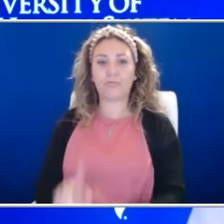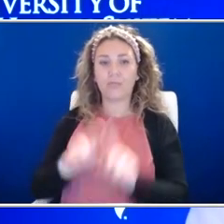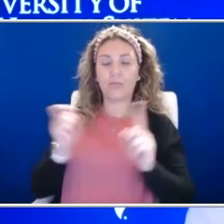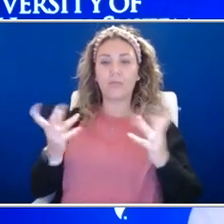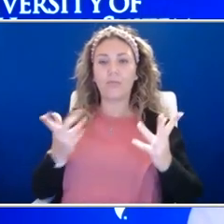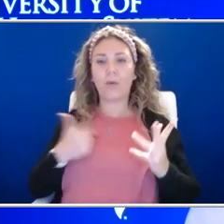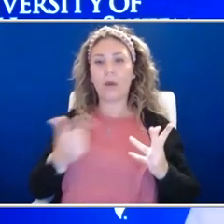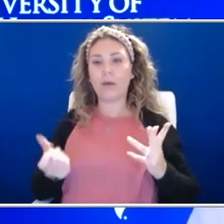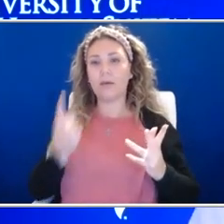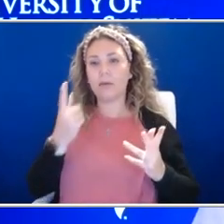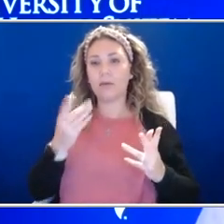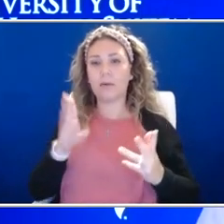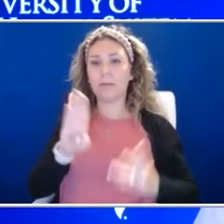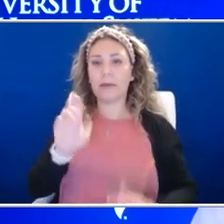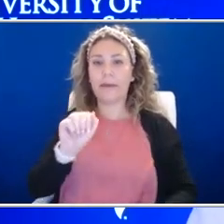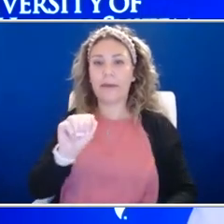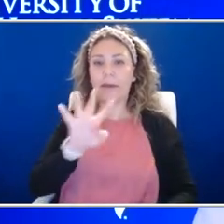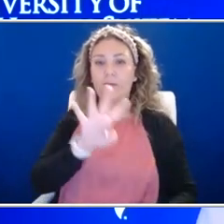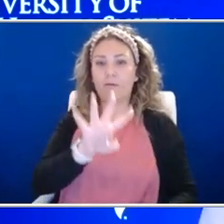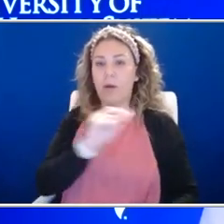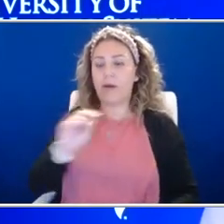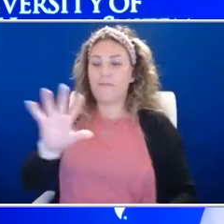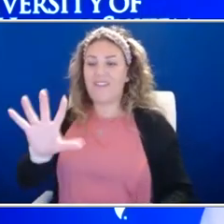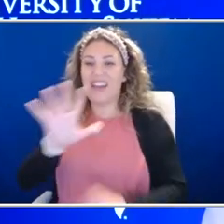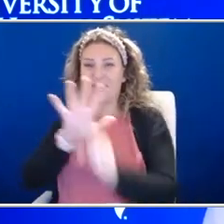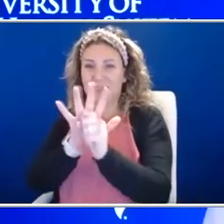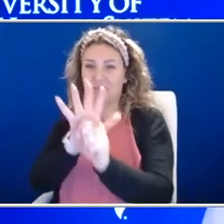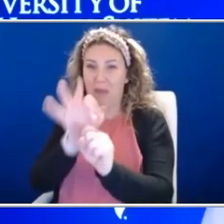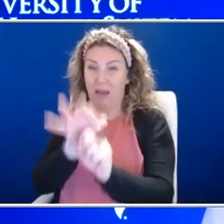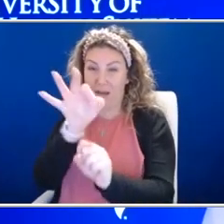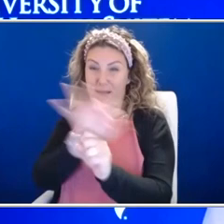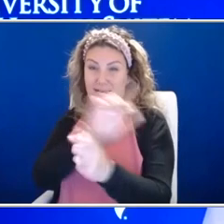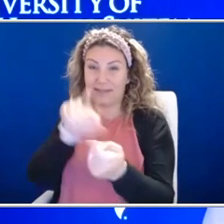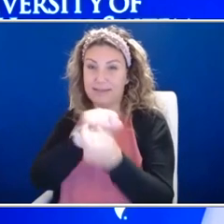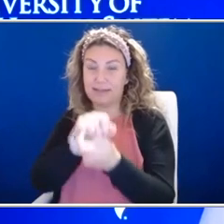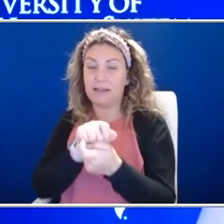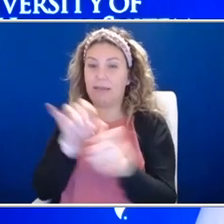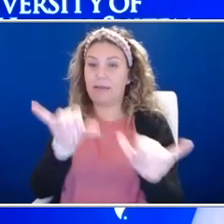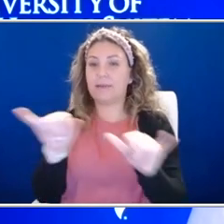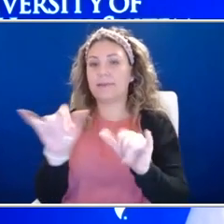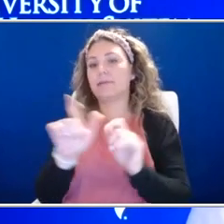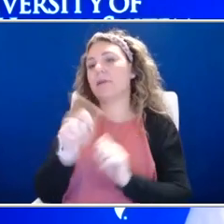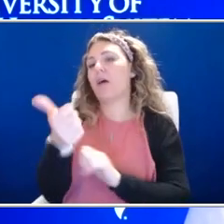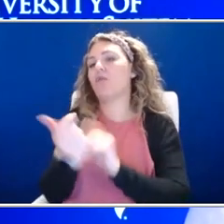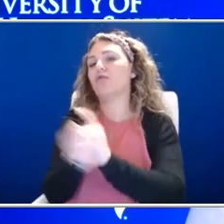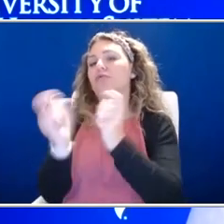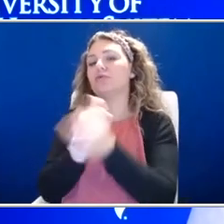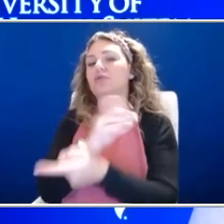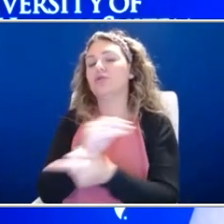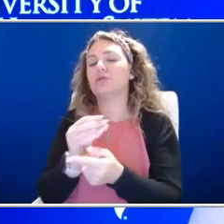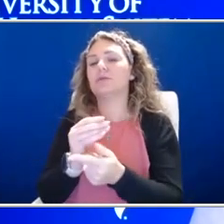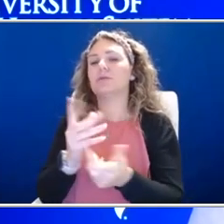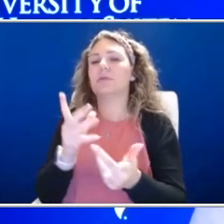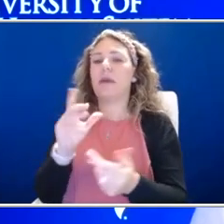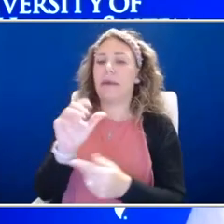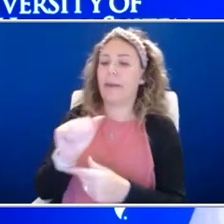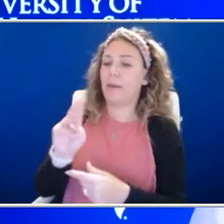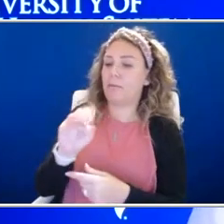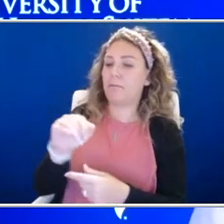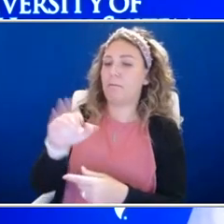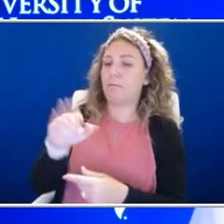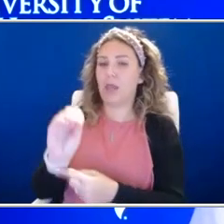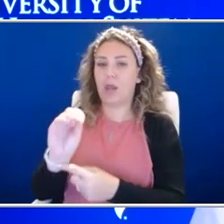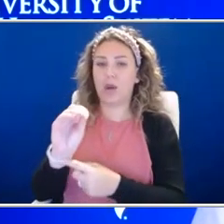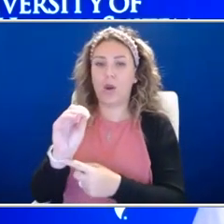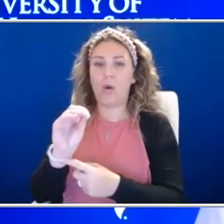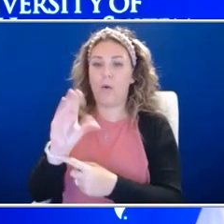BA4, BA5 spike is exactly the same. So it's other changes or mutations or amino acid substitutions in other